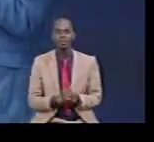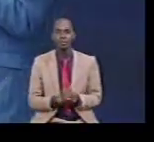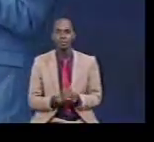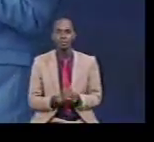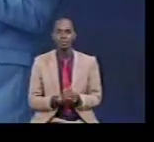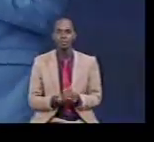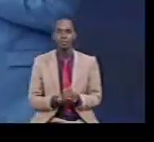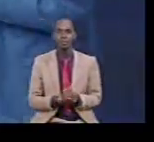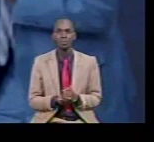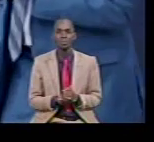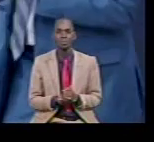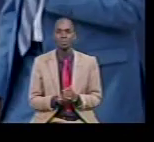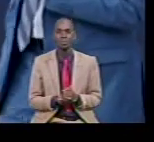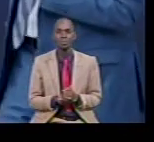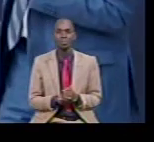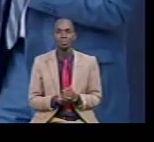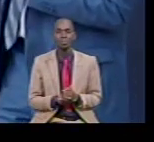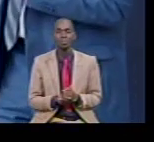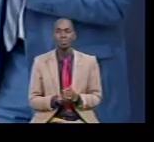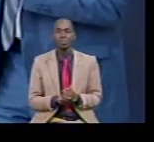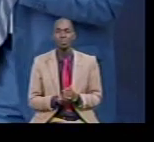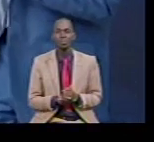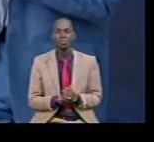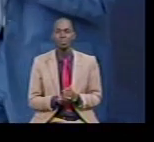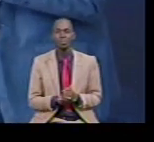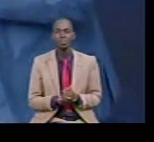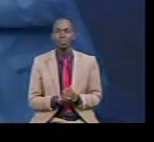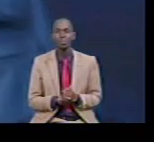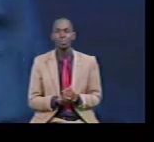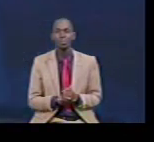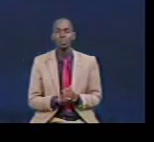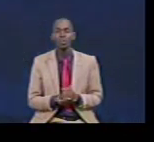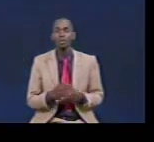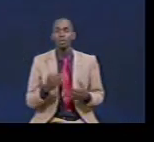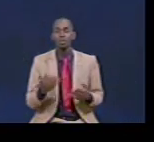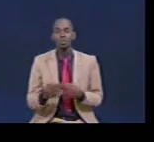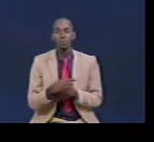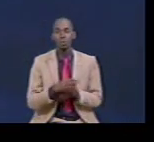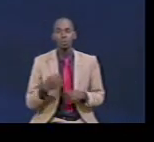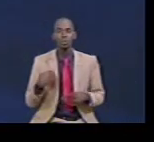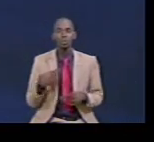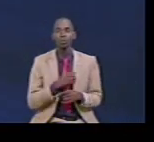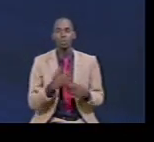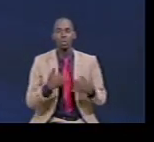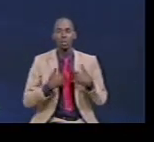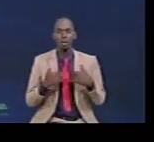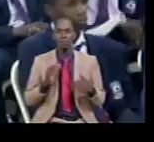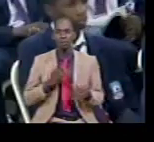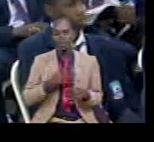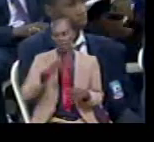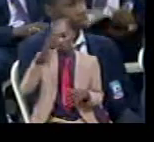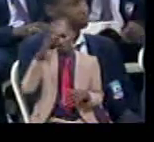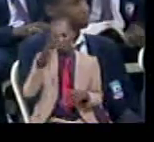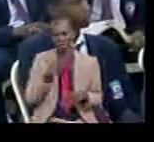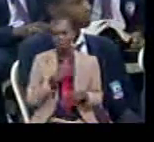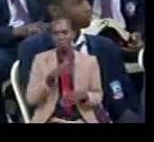Double blessing today. We have our father, we have our mother. Double blessing for us